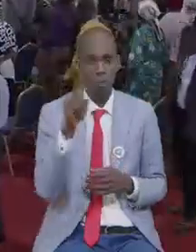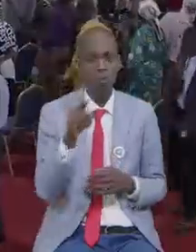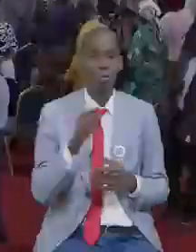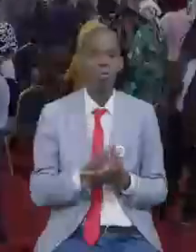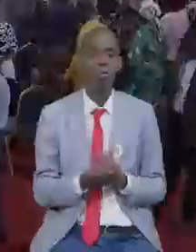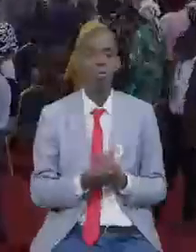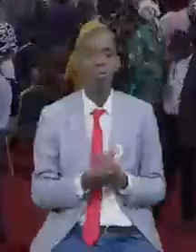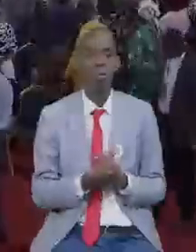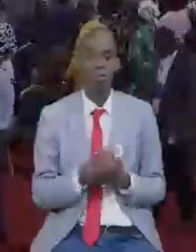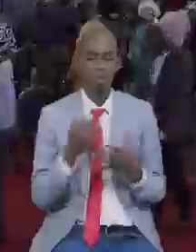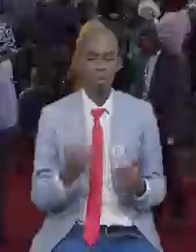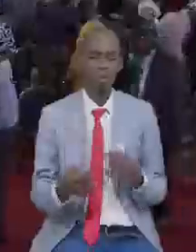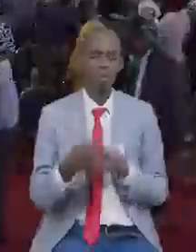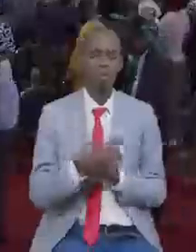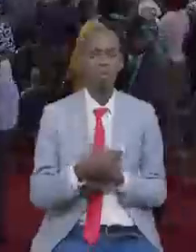today,